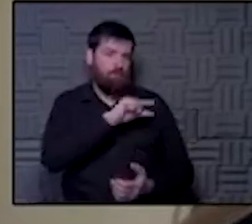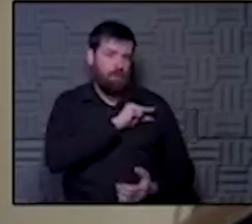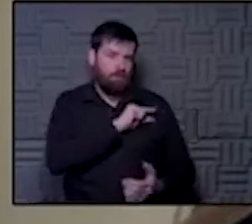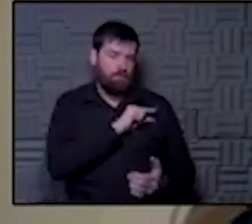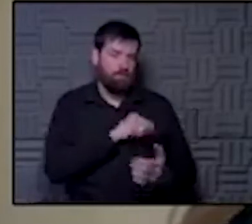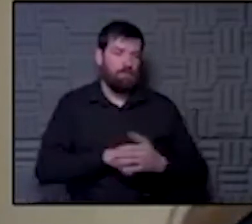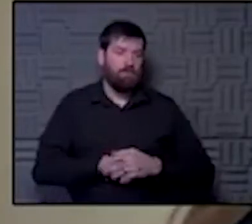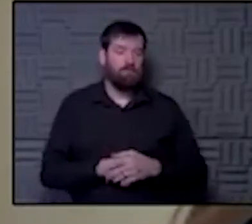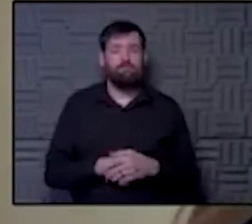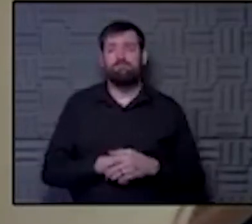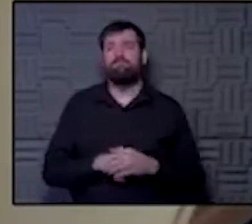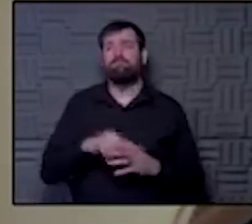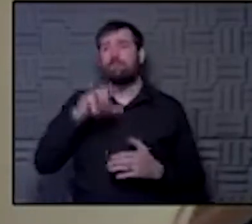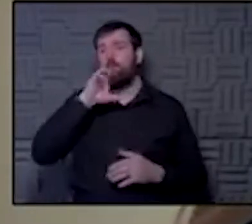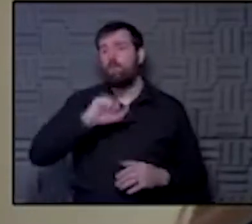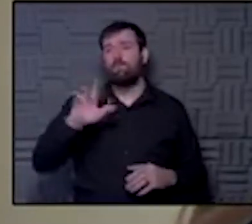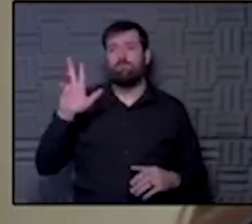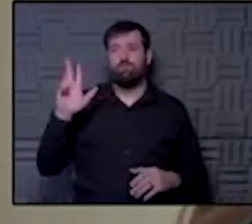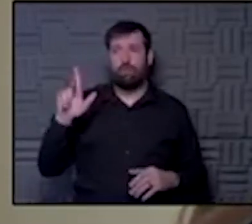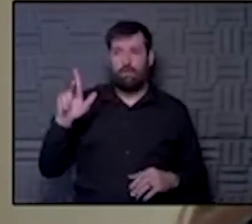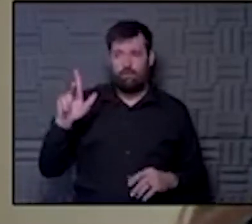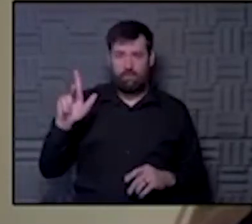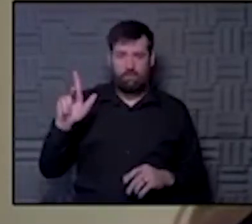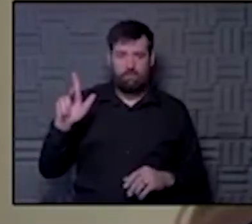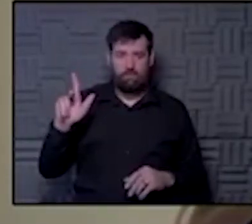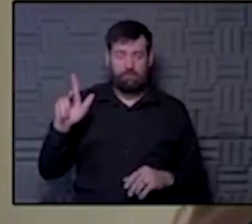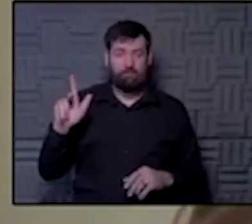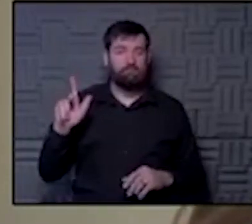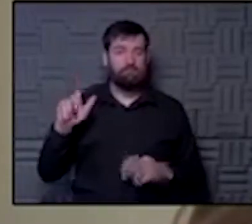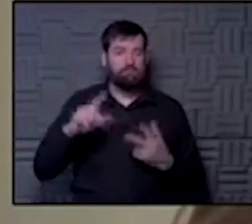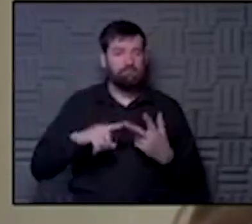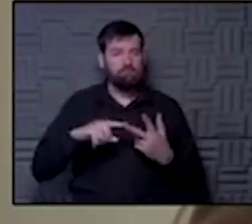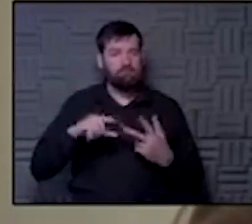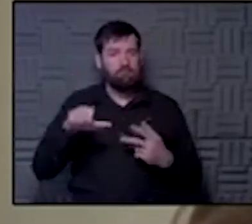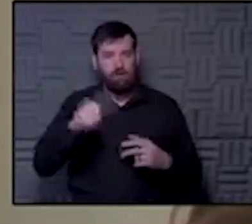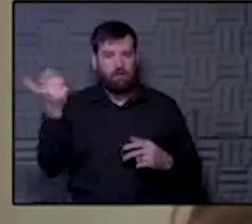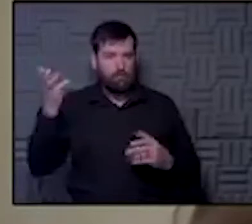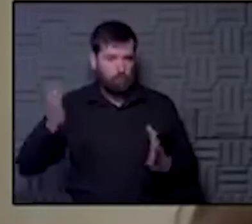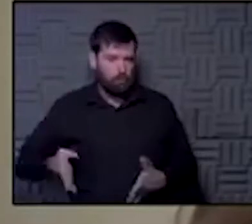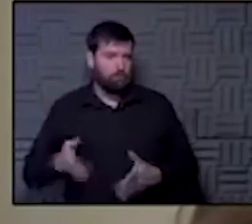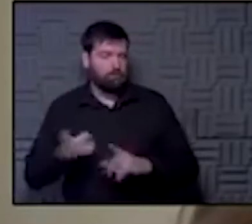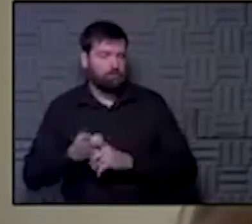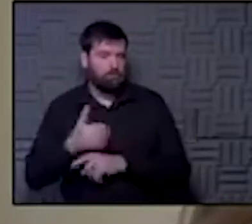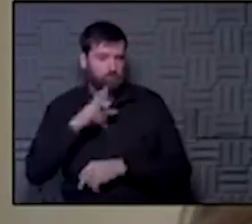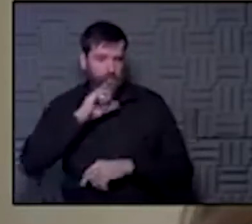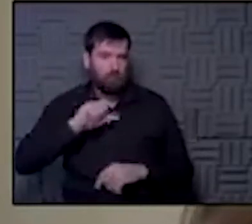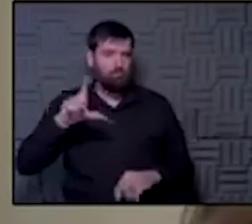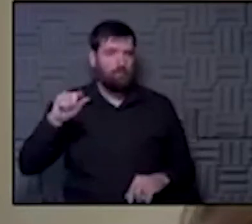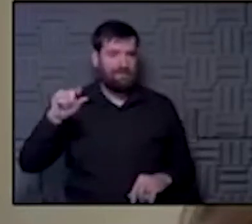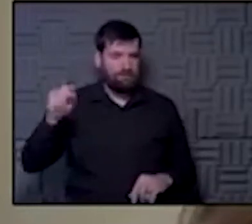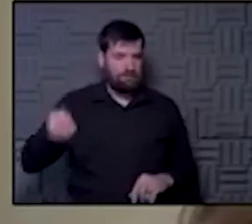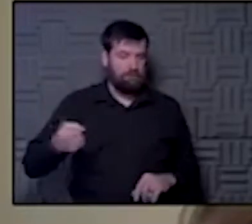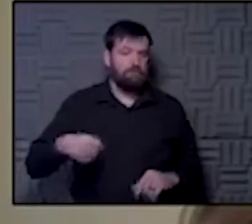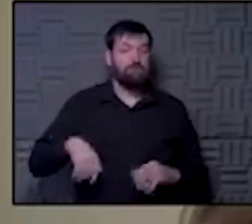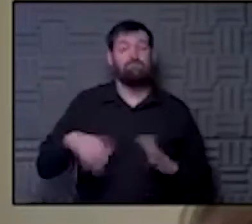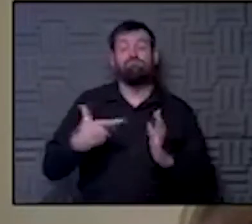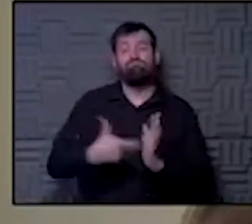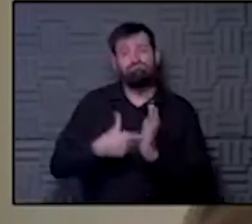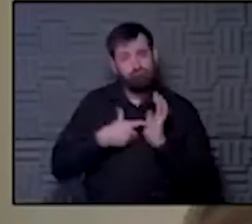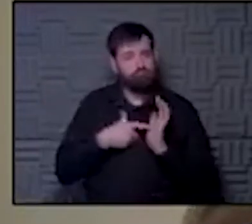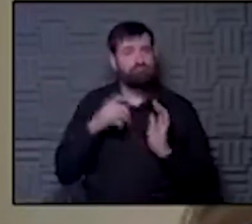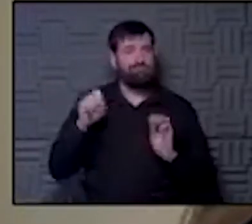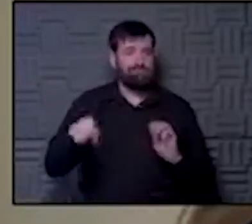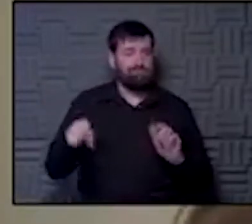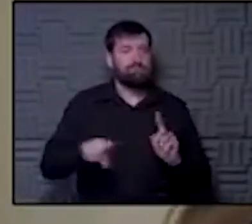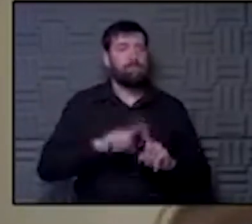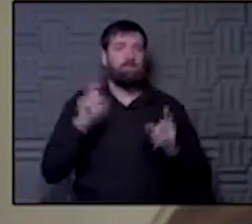believe we've done a 23-year-old and also someone else in their 20s as well. So definitely there's criteria, but a